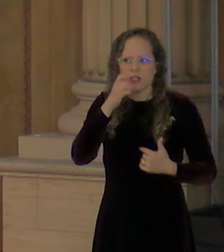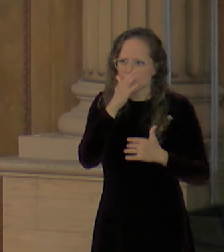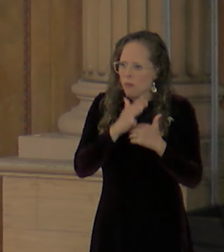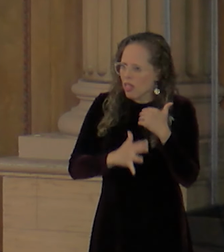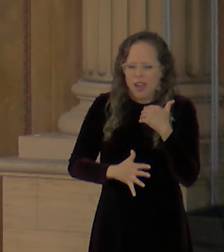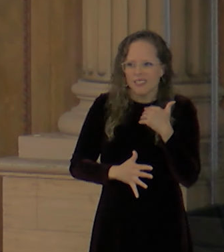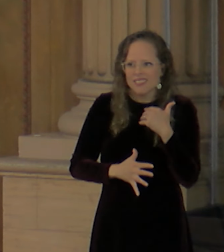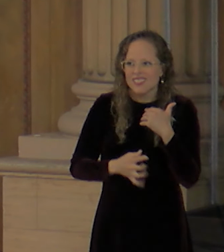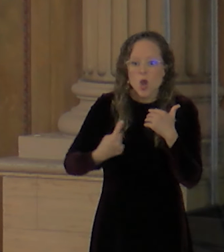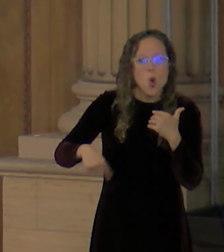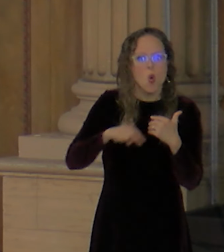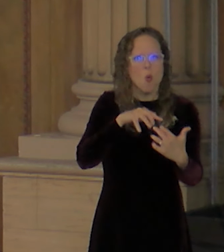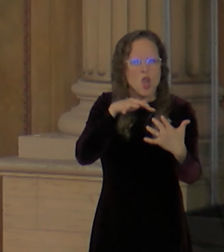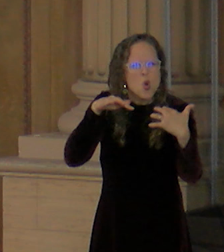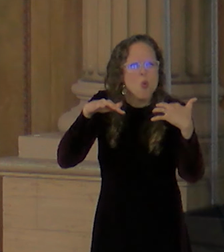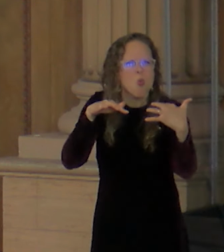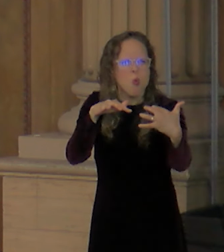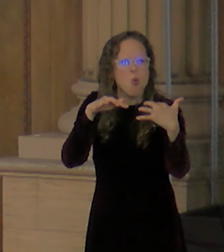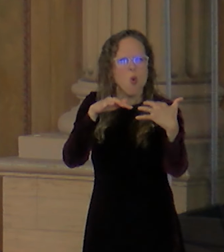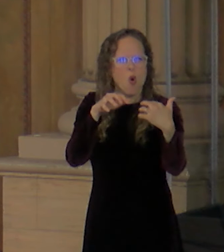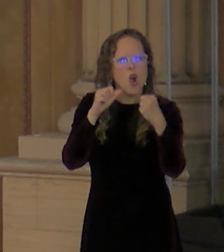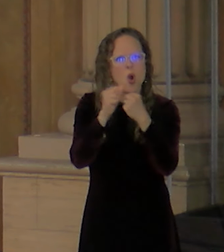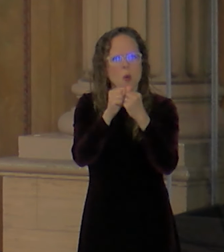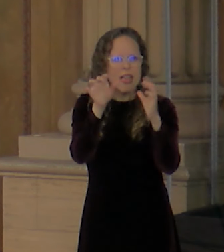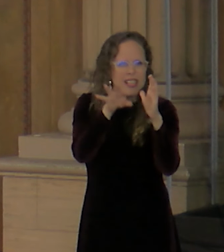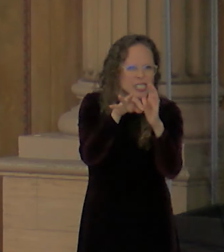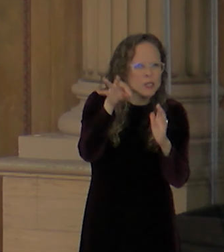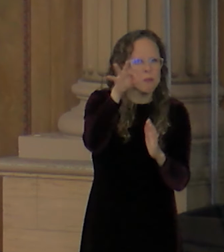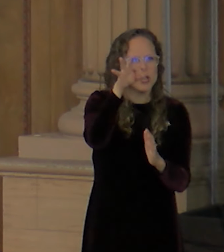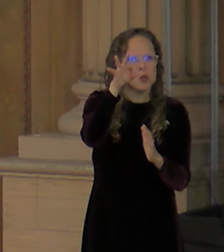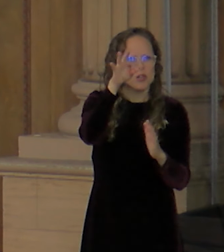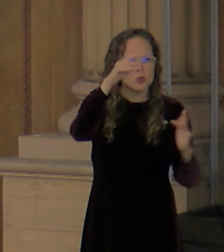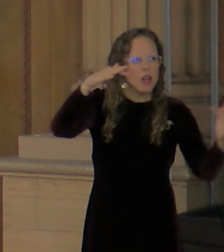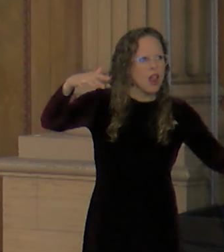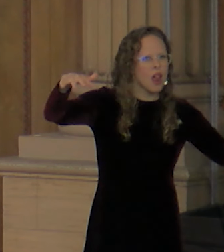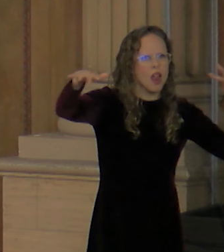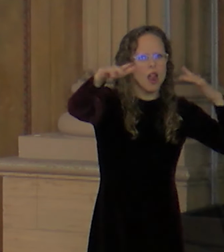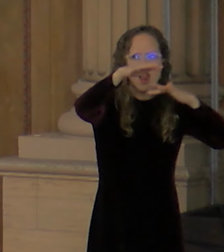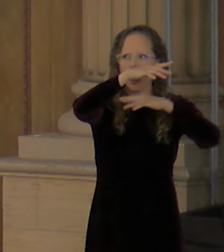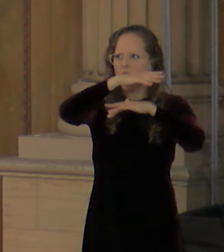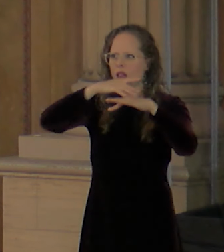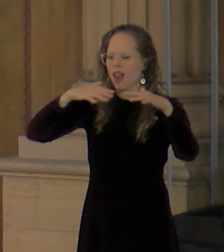this present darkness, against the spiritual forces of evil in the heavenly places.